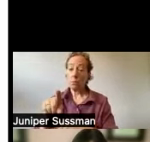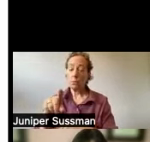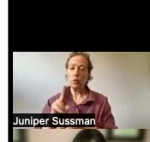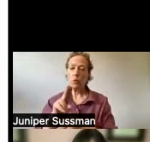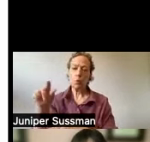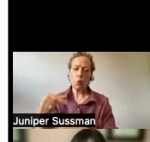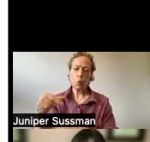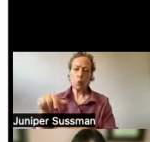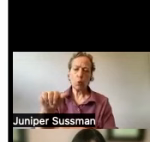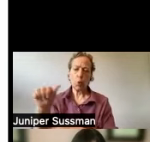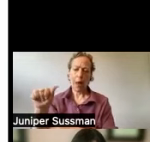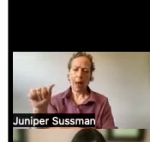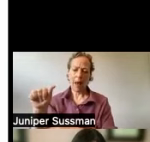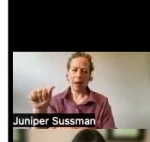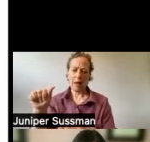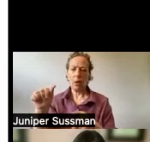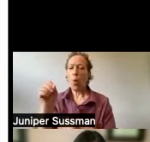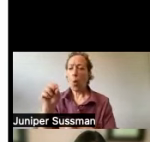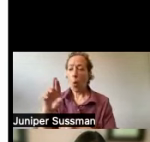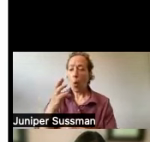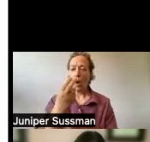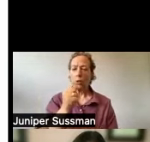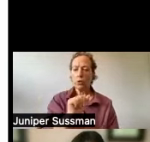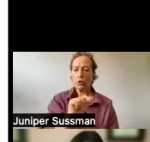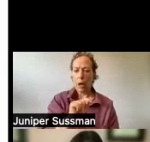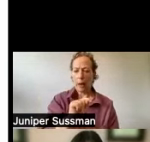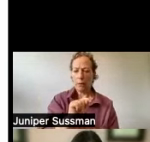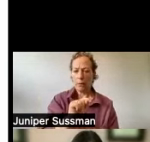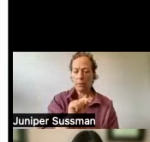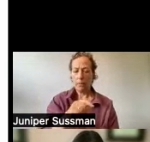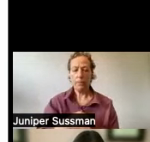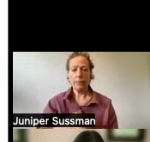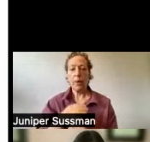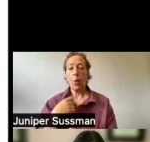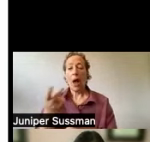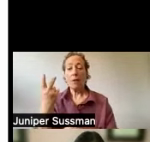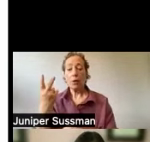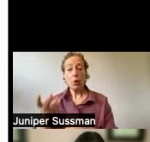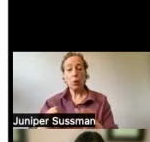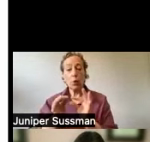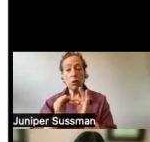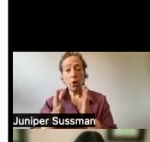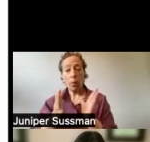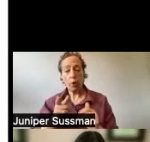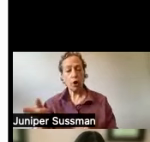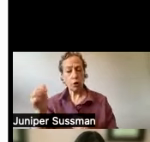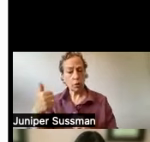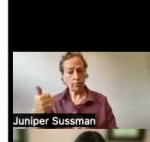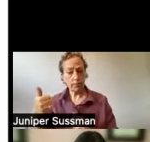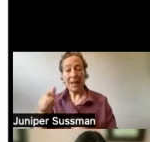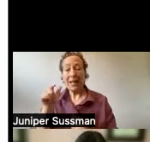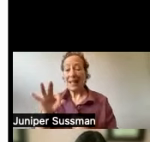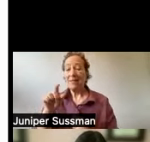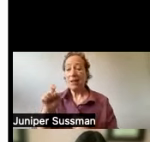in Zoom or comment in the chat. We're joined by our two wonderful ASL interpreters. If you need their services and